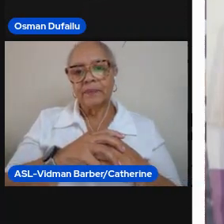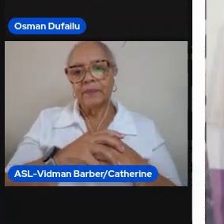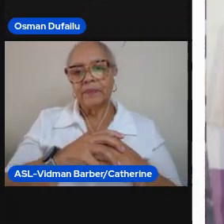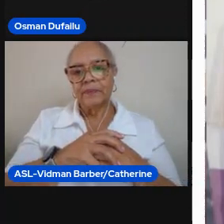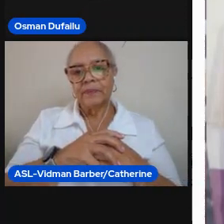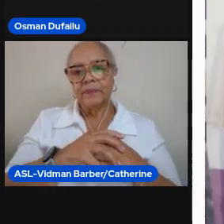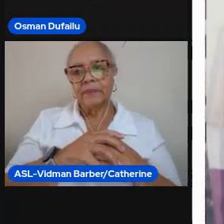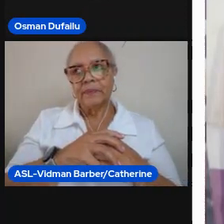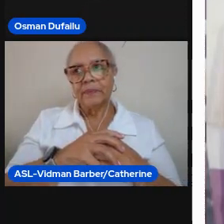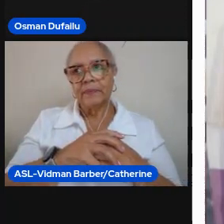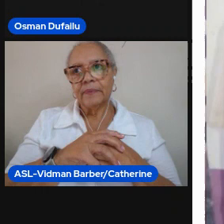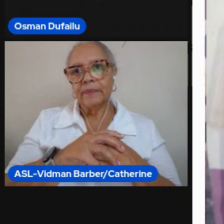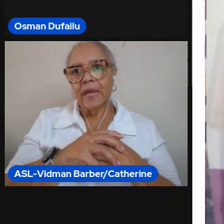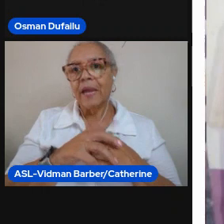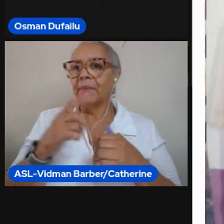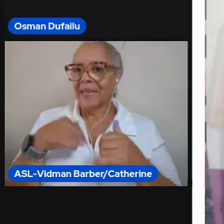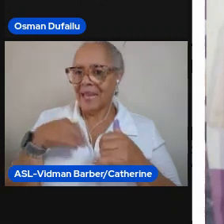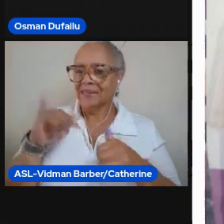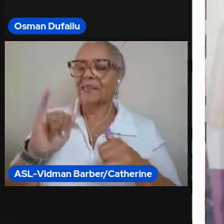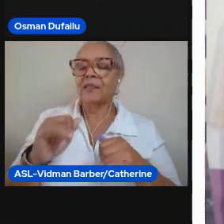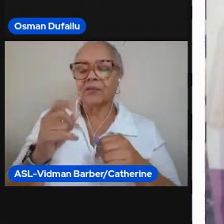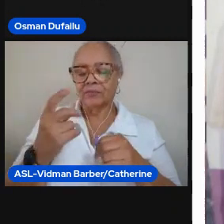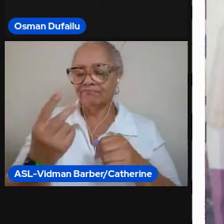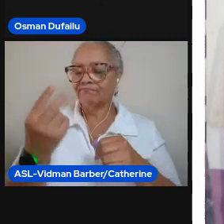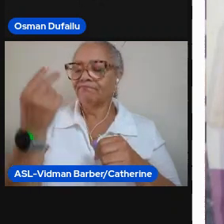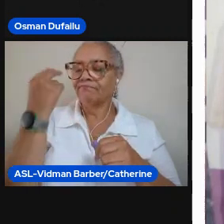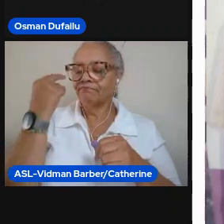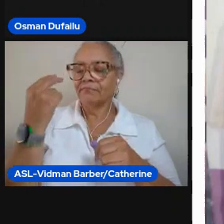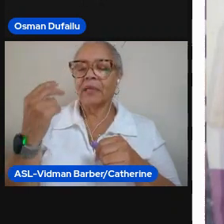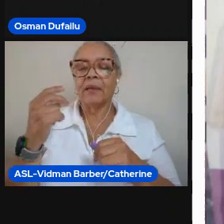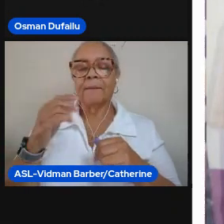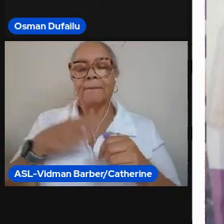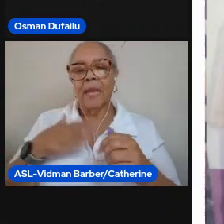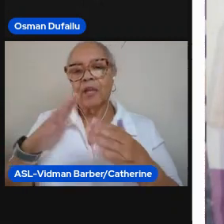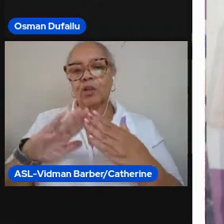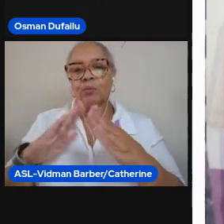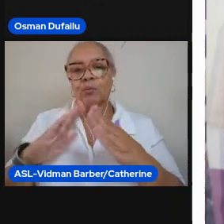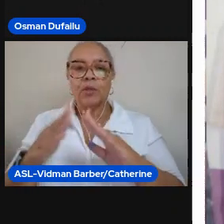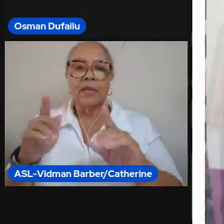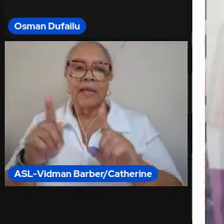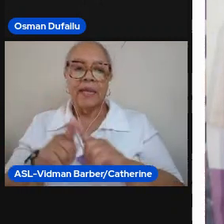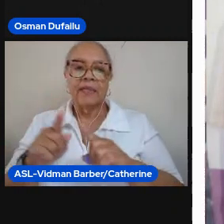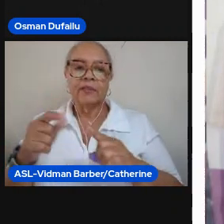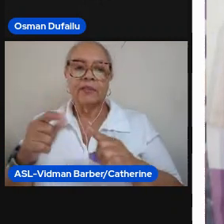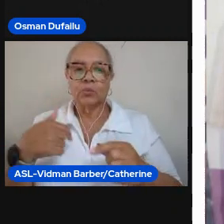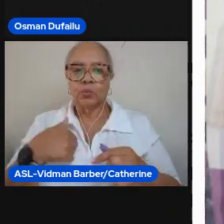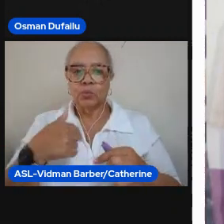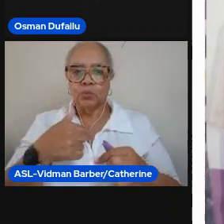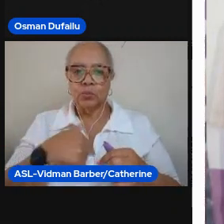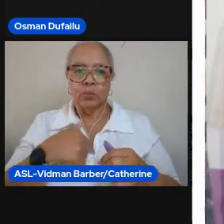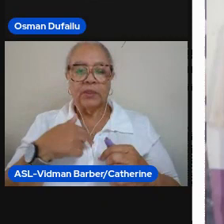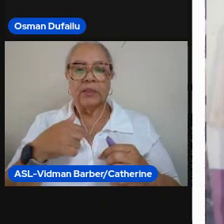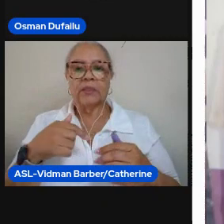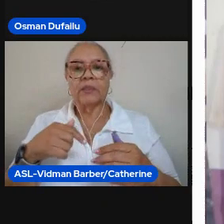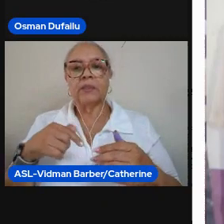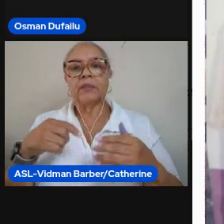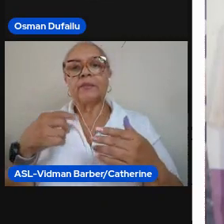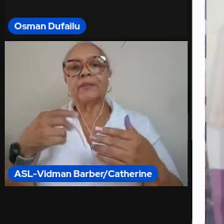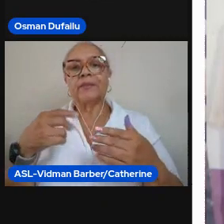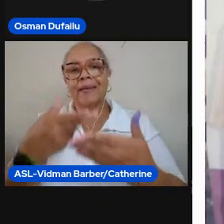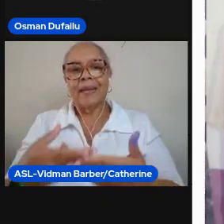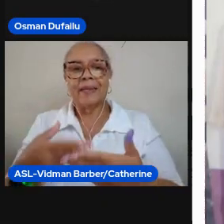reflect. I still have reflection of my community as we sent to lay him down to rest,